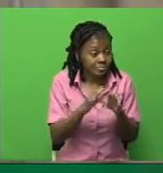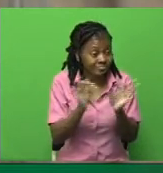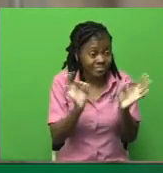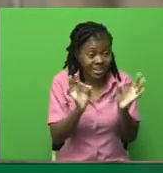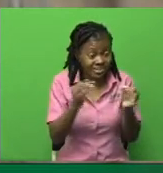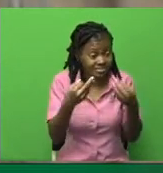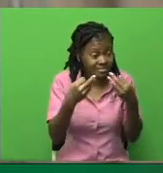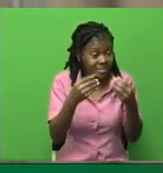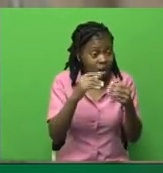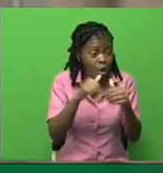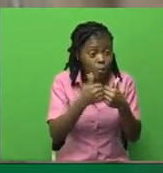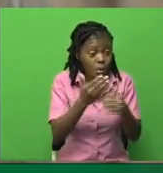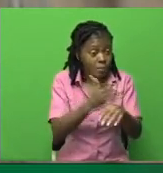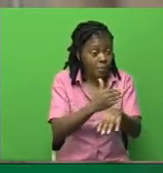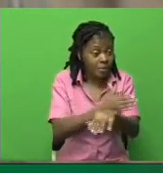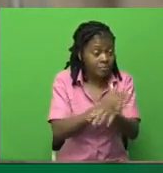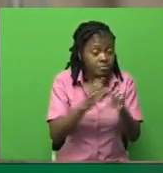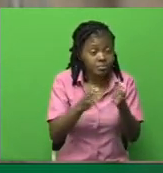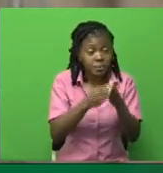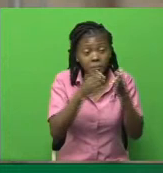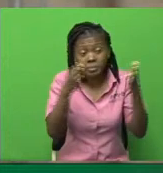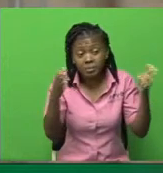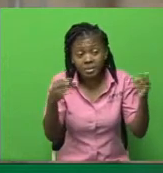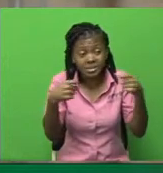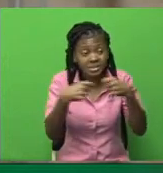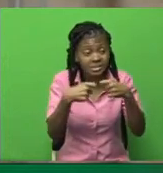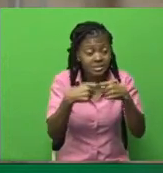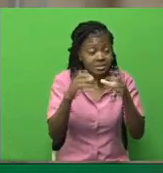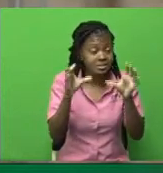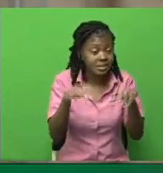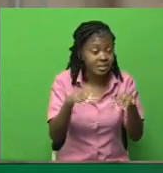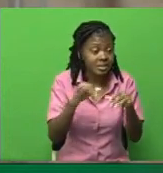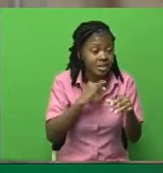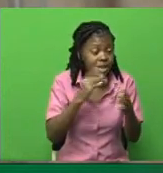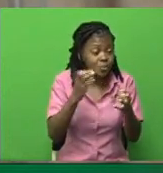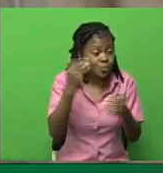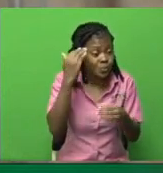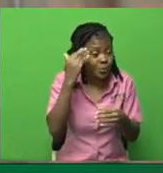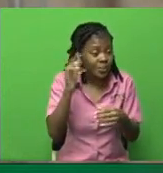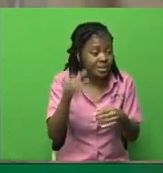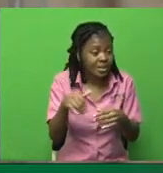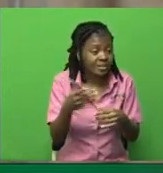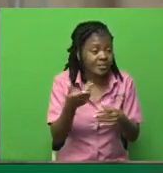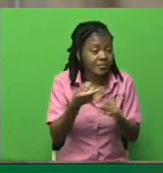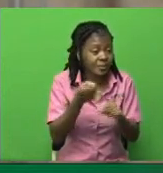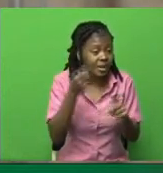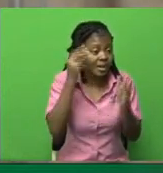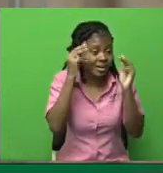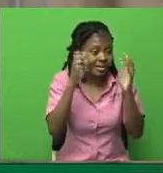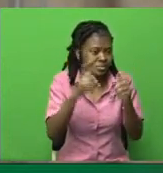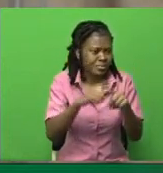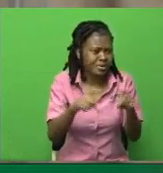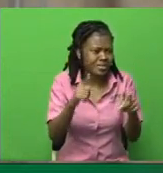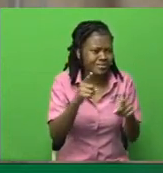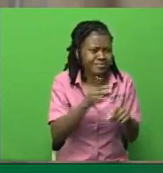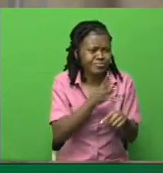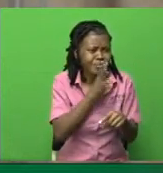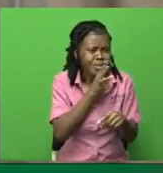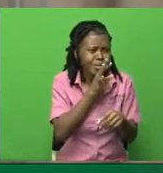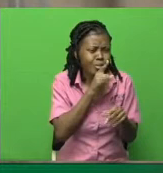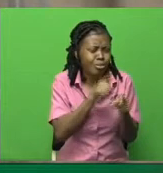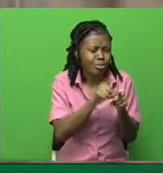Deputy speaker those were the things we wanted to hear about from remember West but instead we got some hogwash